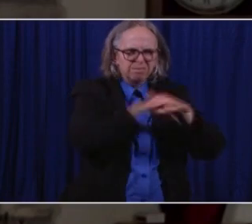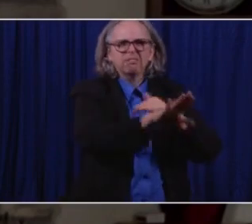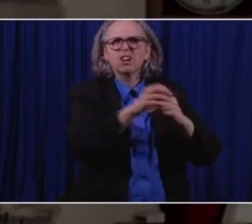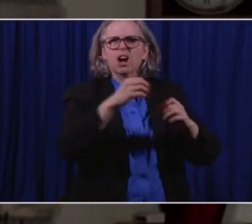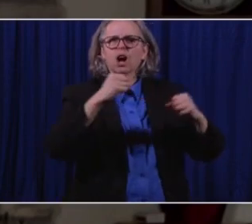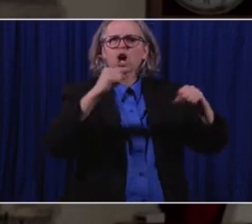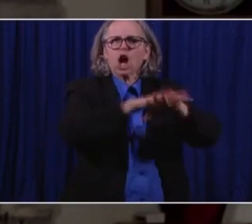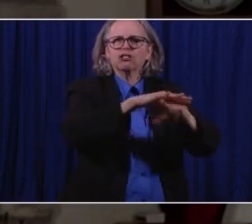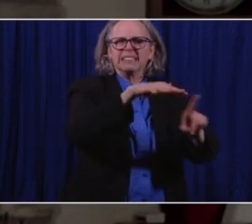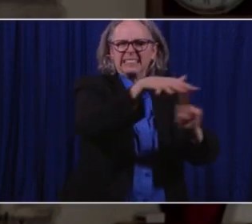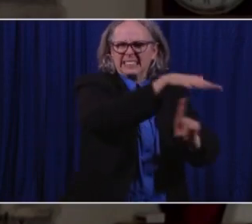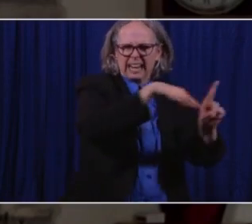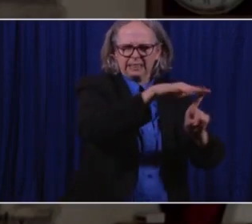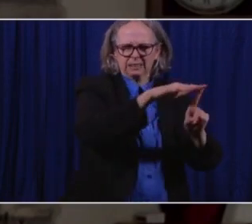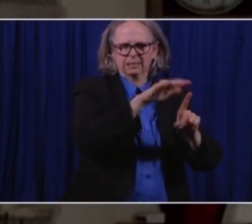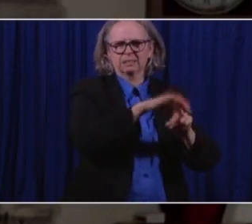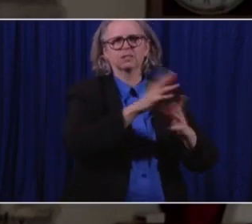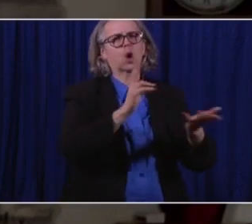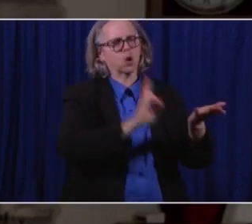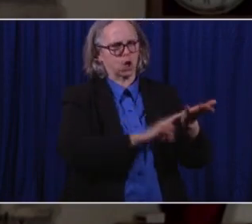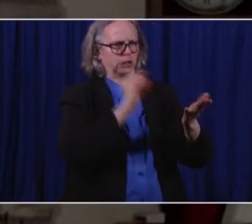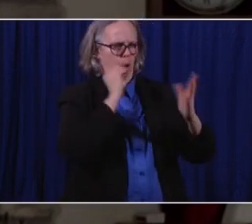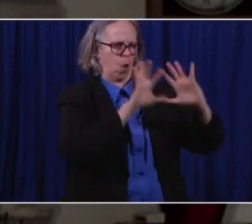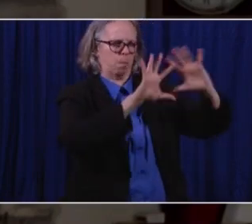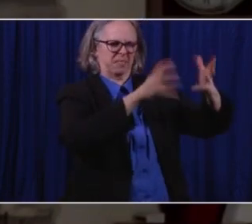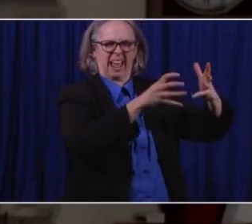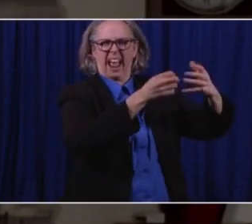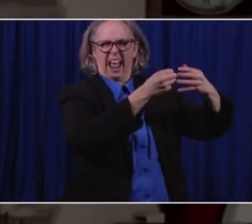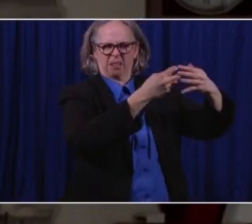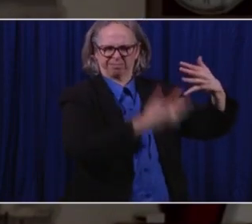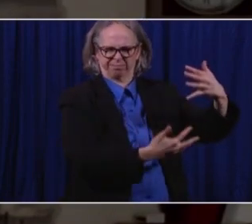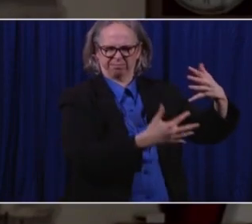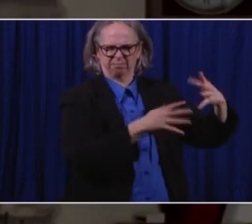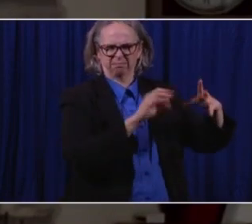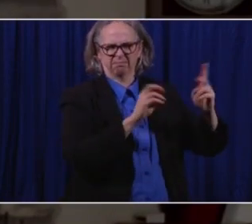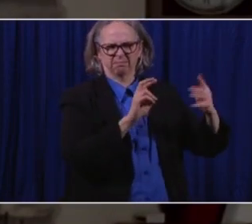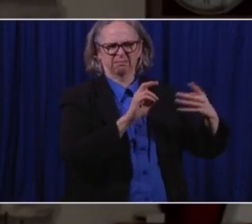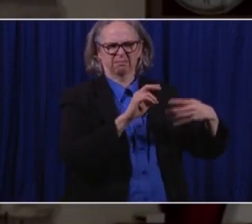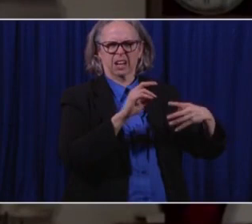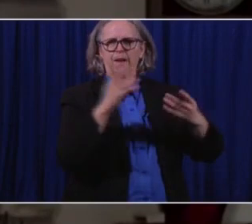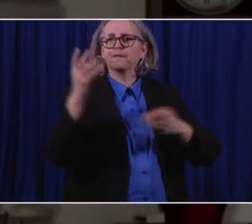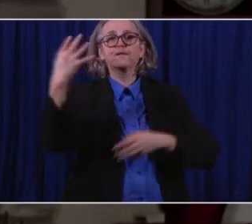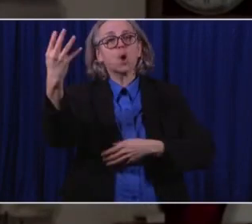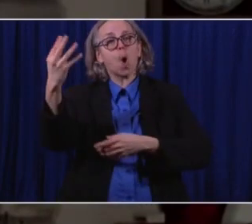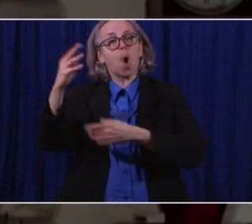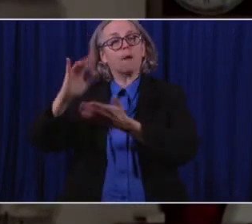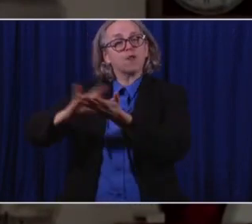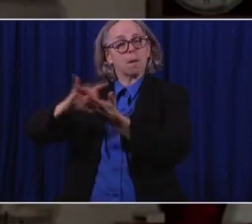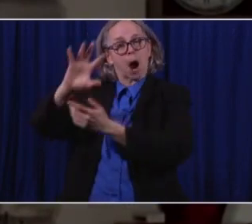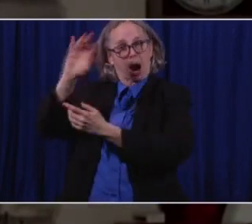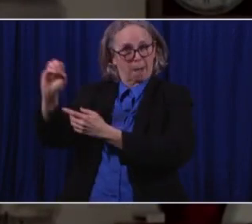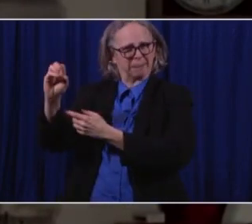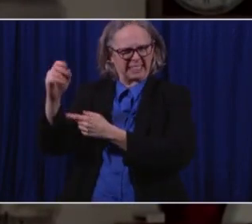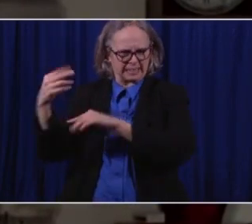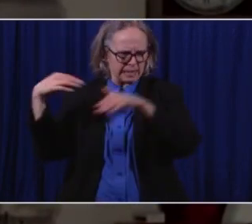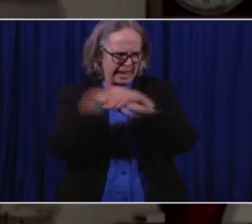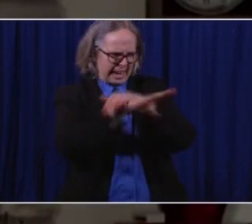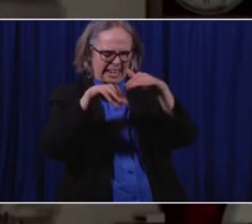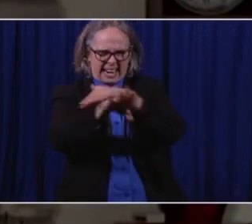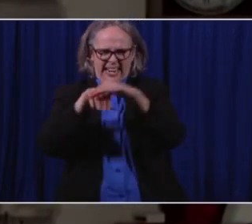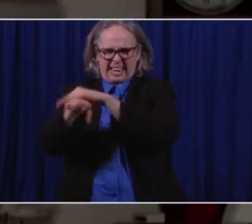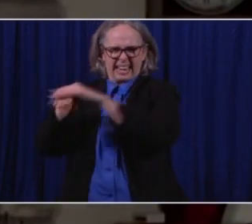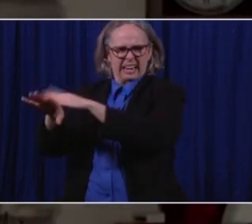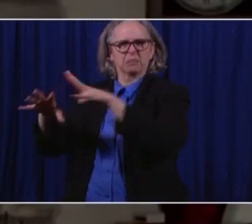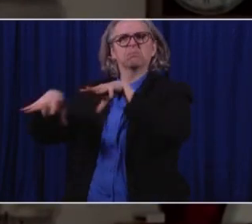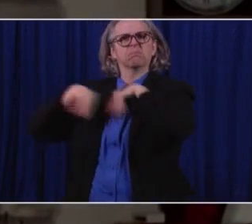out to the nursing homes through our pharmacy company partners, the 4 of them. A lot of it's going out